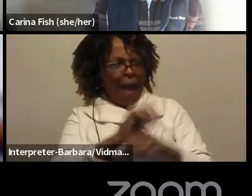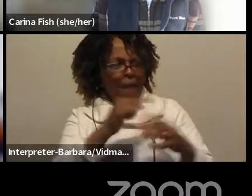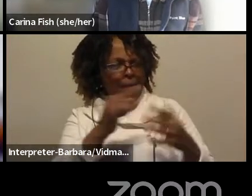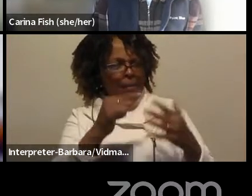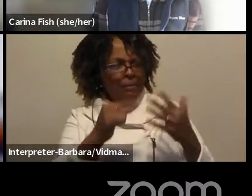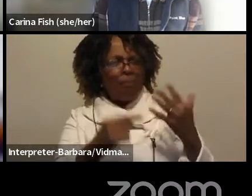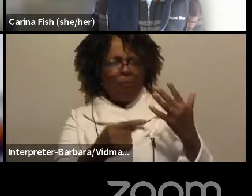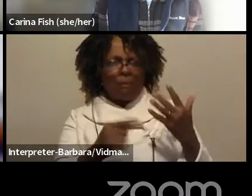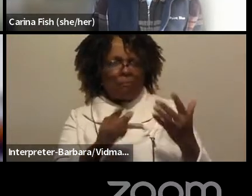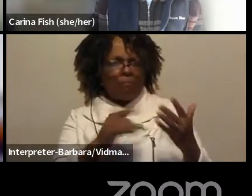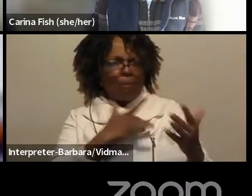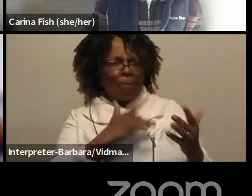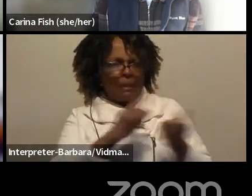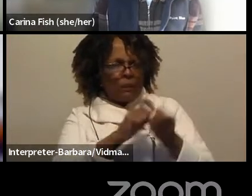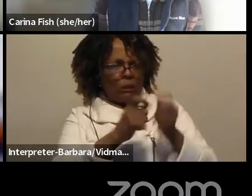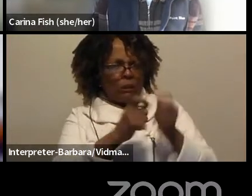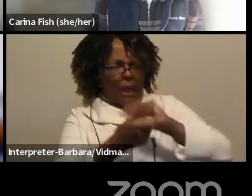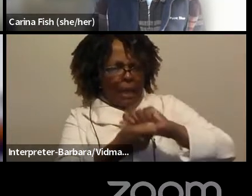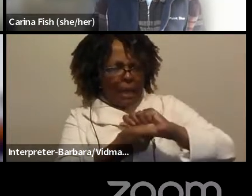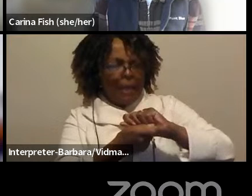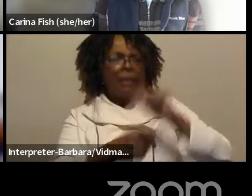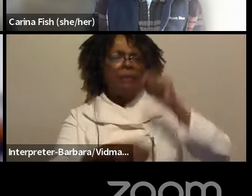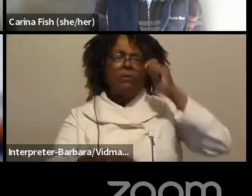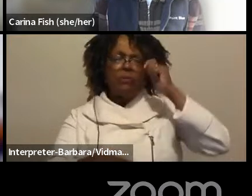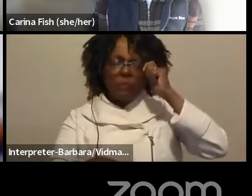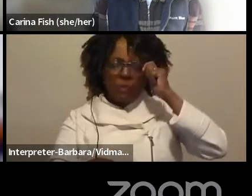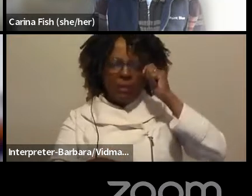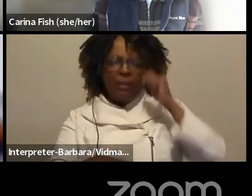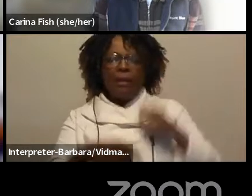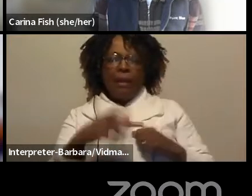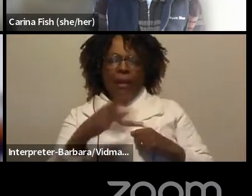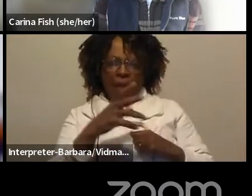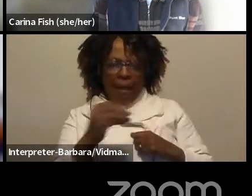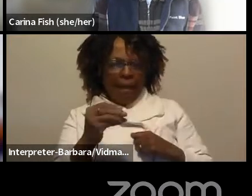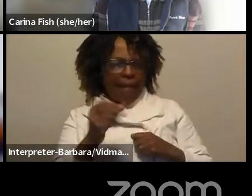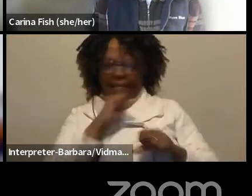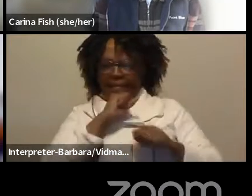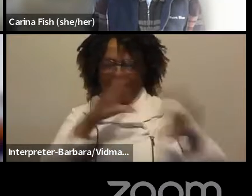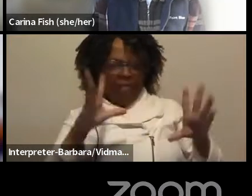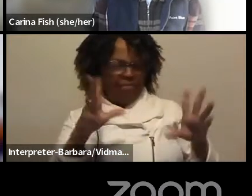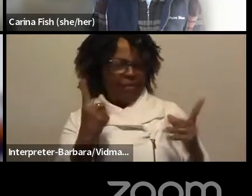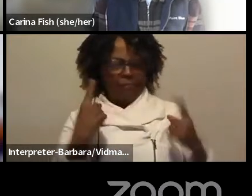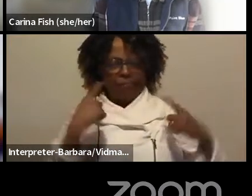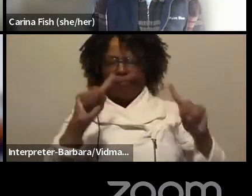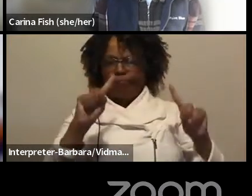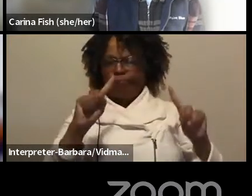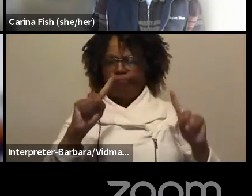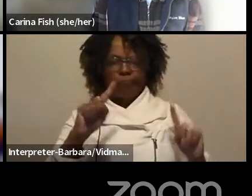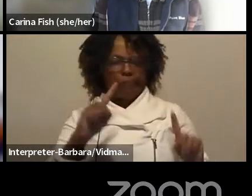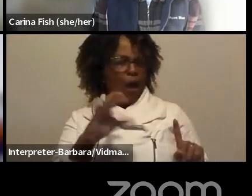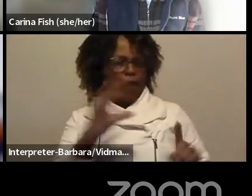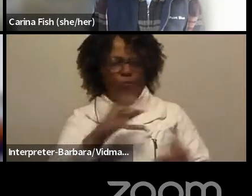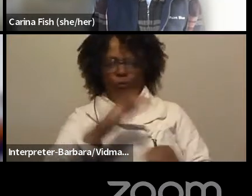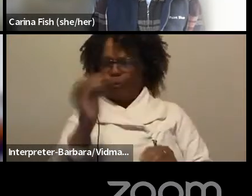think sometimes we think that our self-care habits have to work for us 100% of the time, and that should be the thing that we do, and that helps us